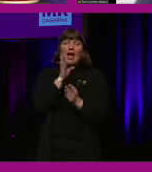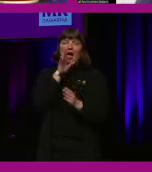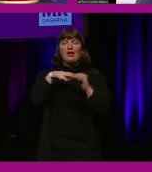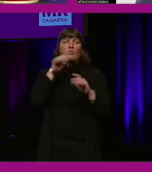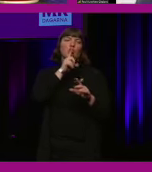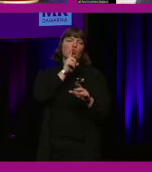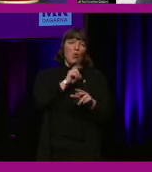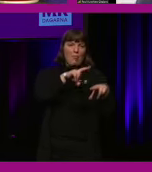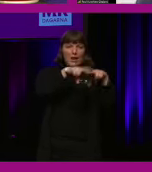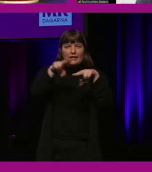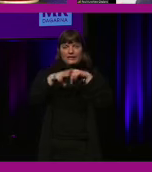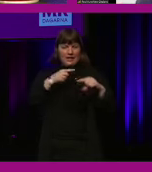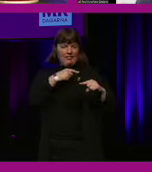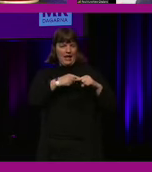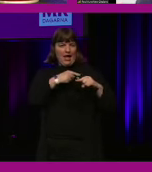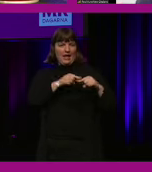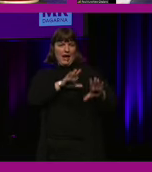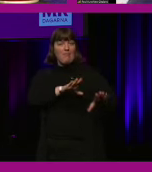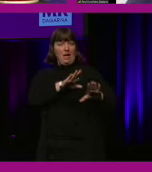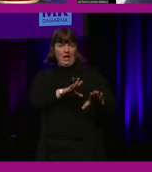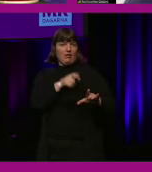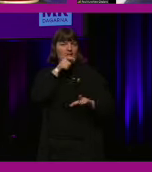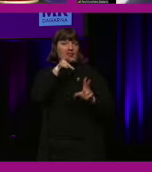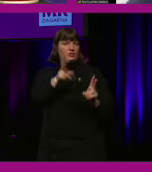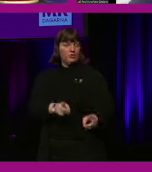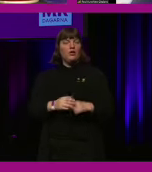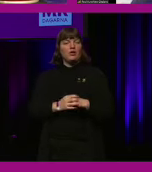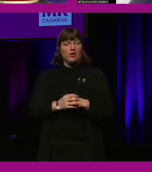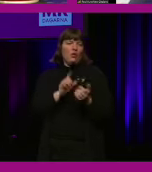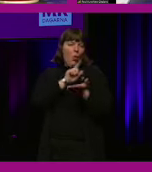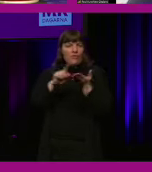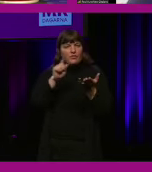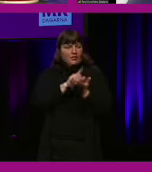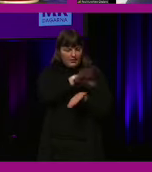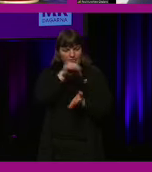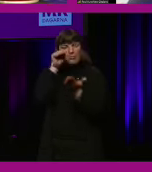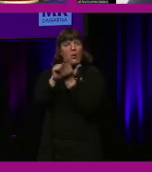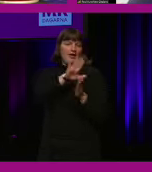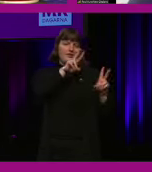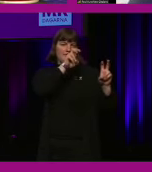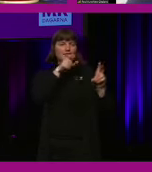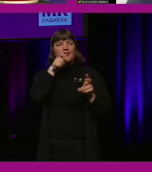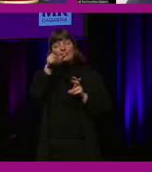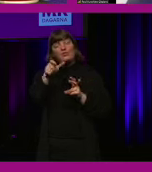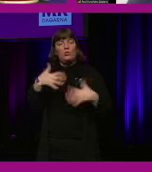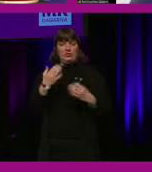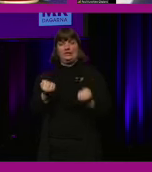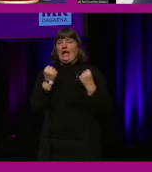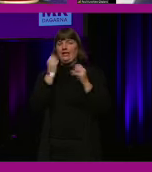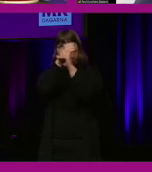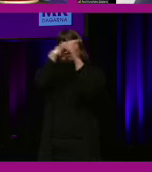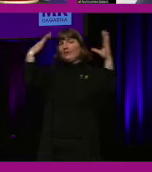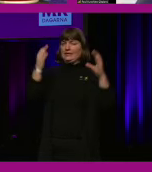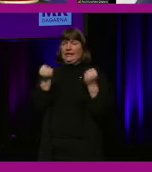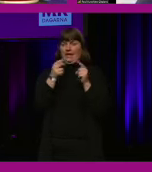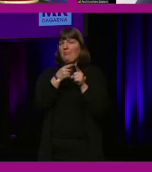places close to home. And it's often quoted, and it's a powerful image, powerful